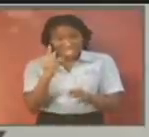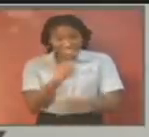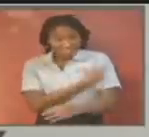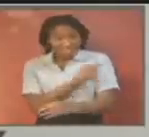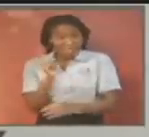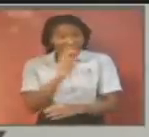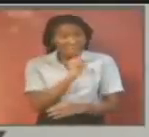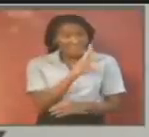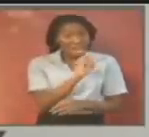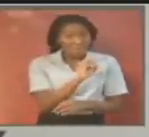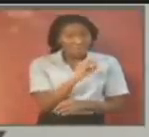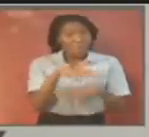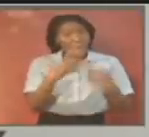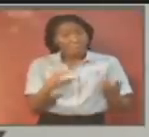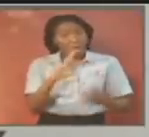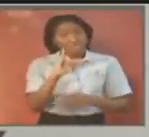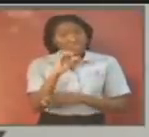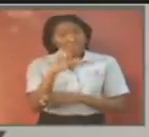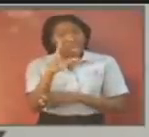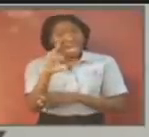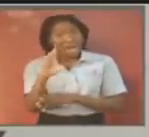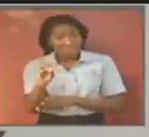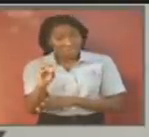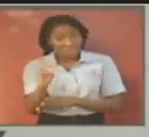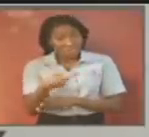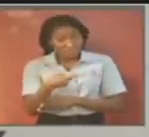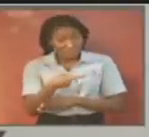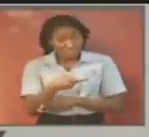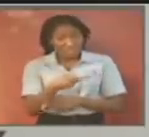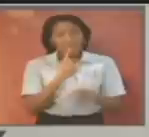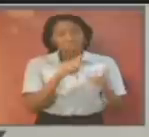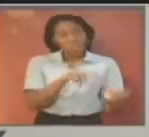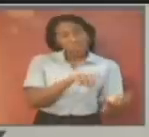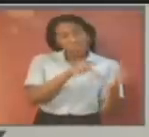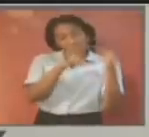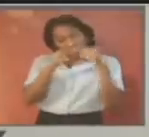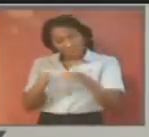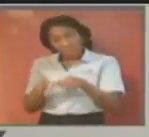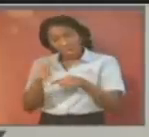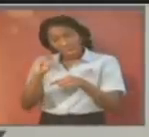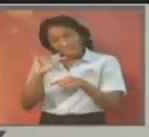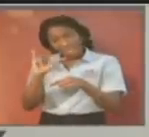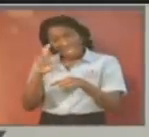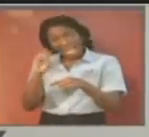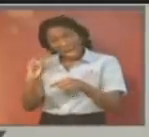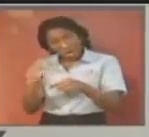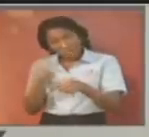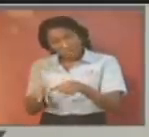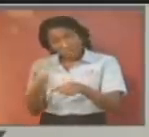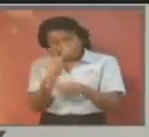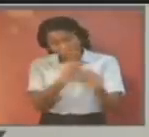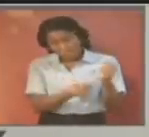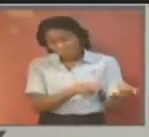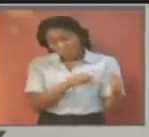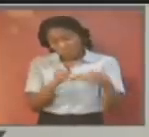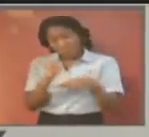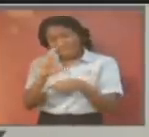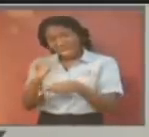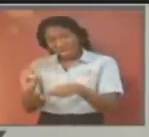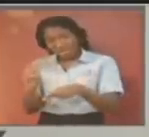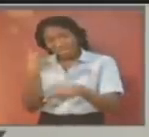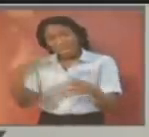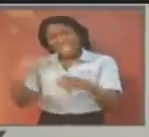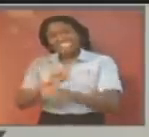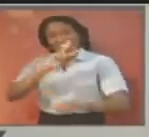first dose at Rio Claro, you're now going to the Mayaro Sporting Center where we will administer